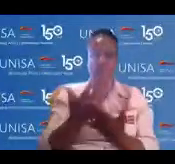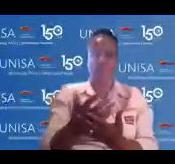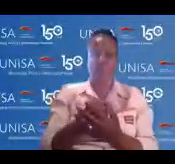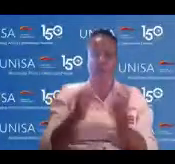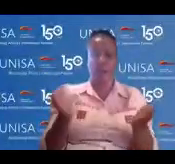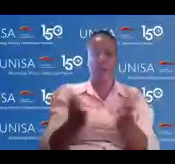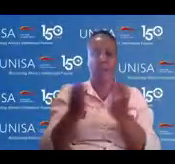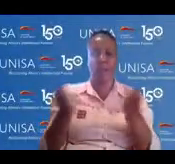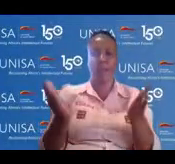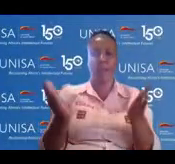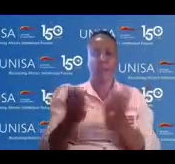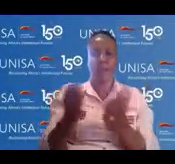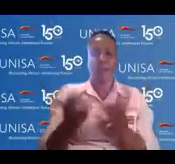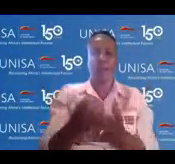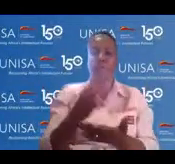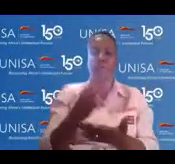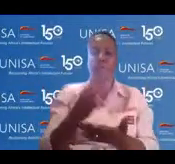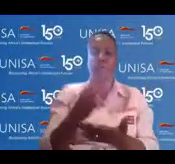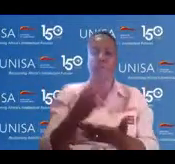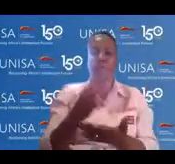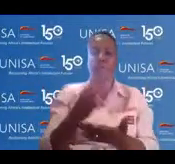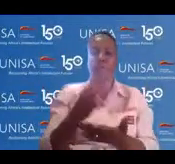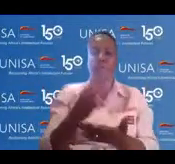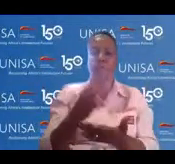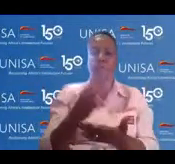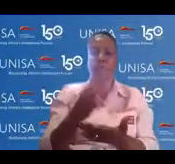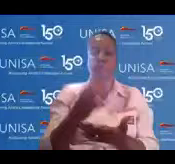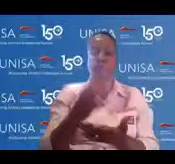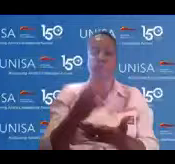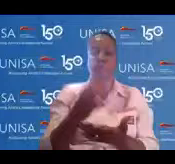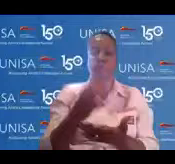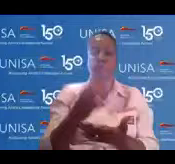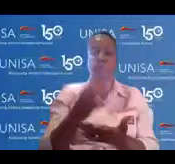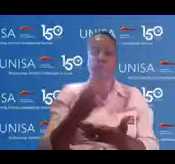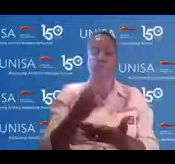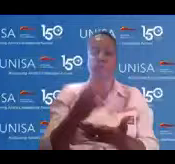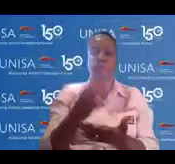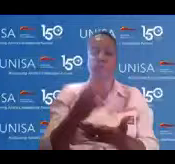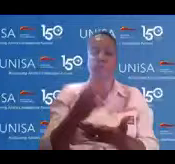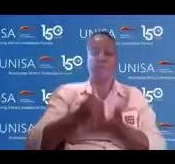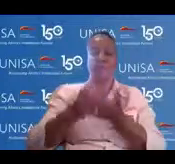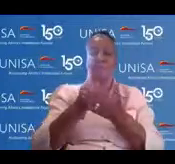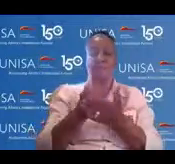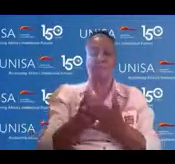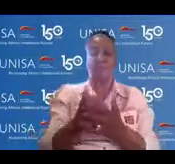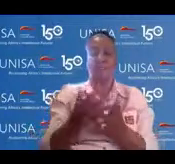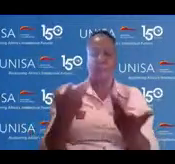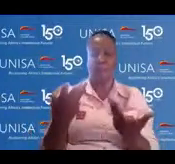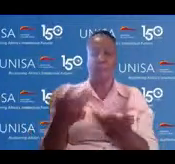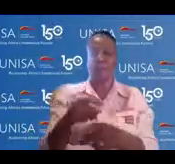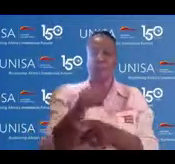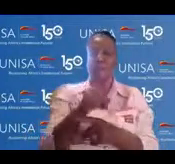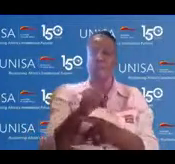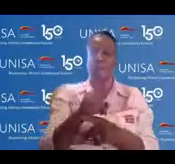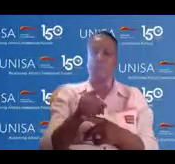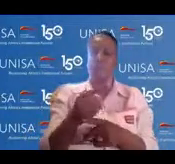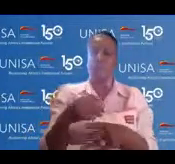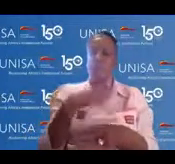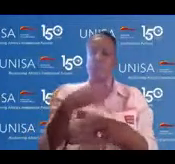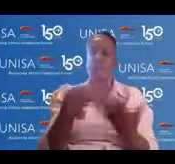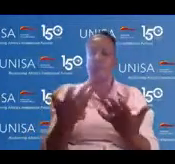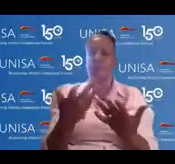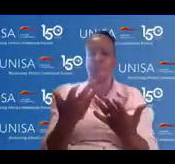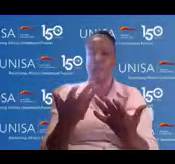to take advantage of this fantastic resource. It is a convenient and effective way to get the support you